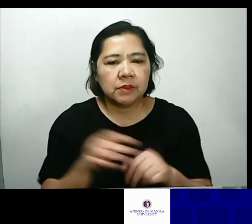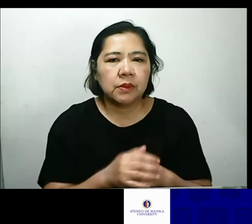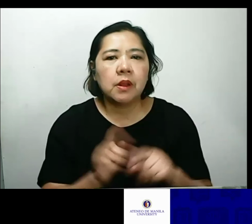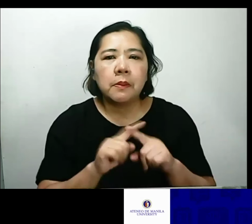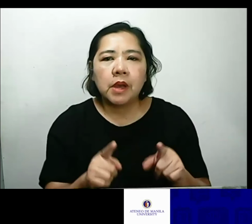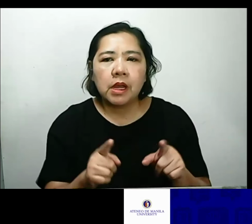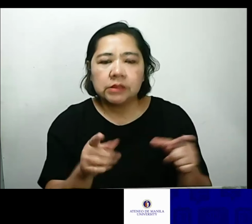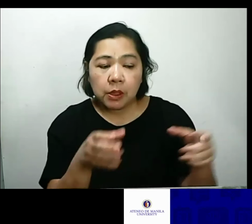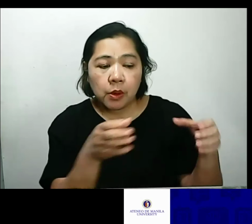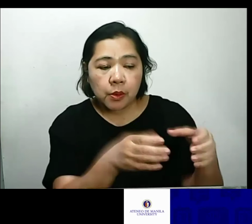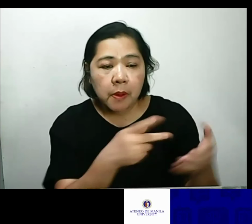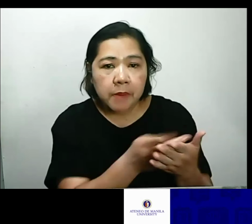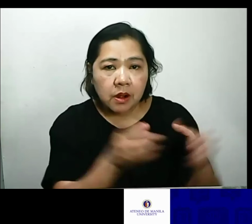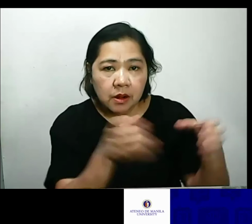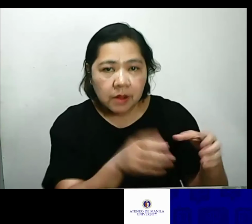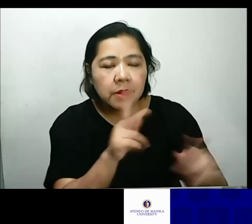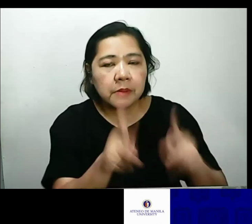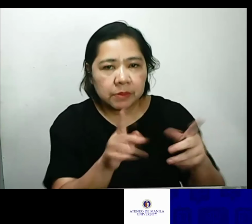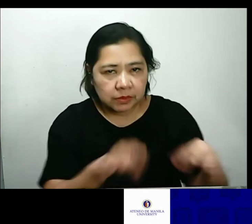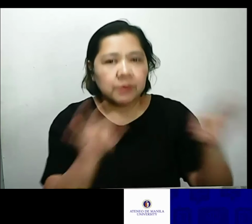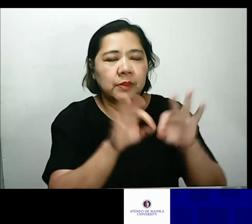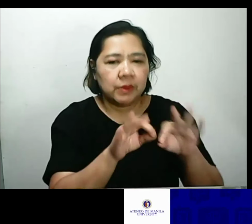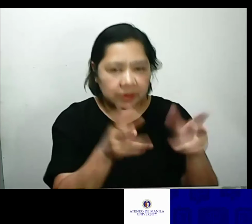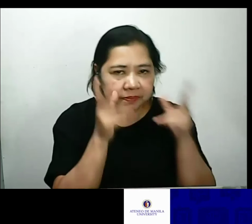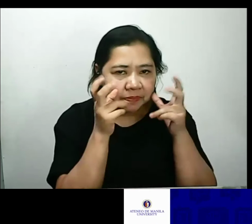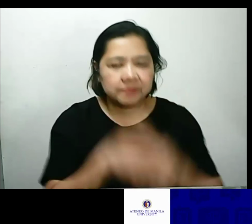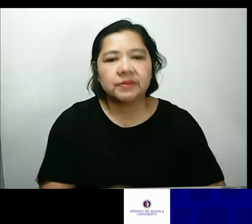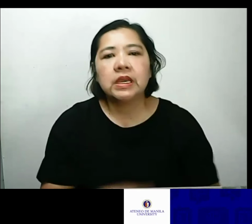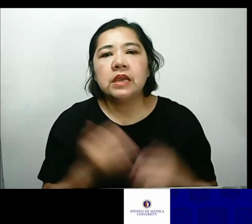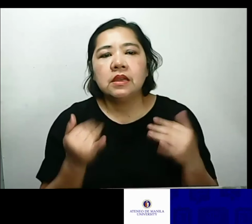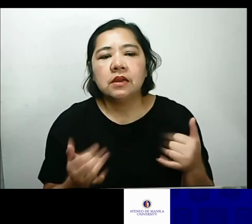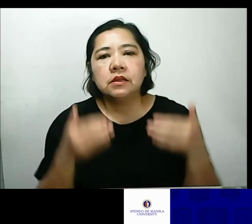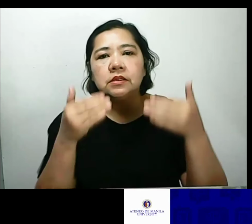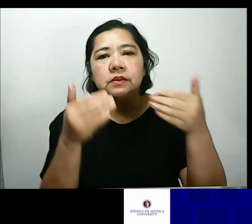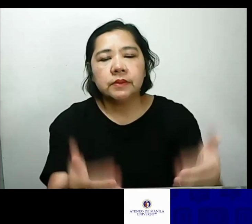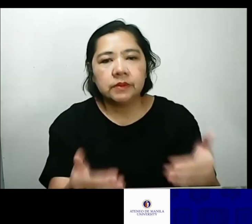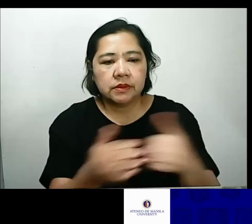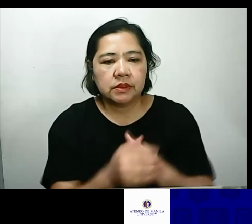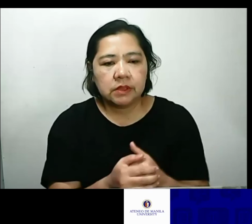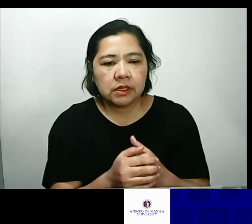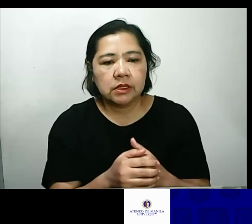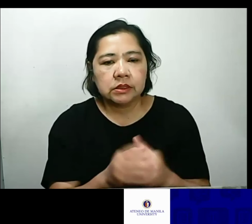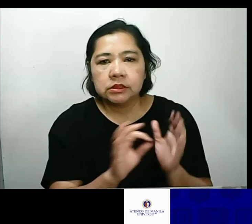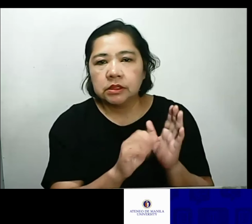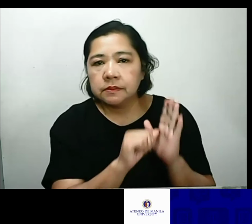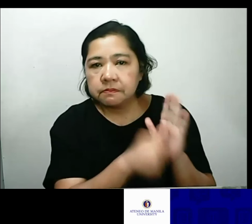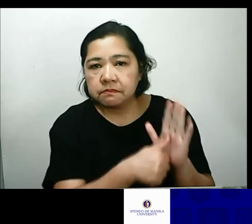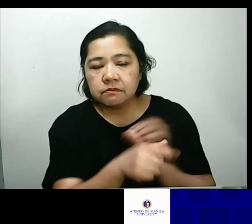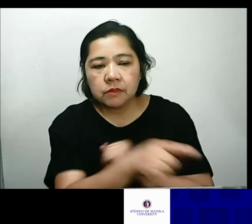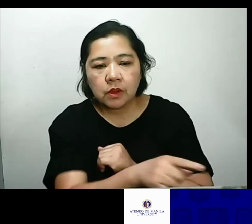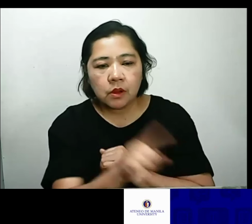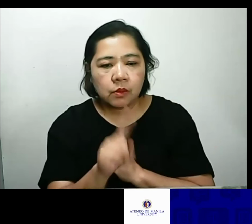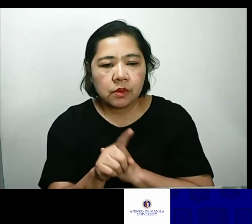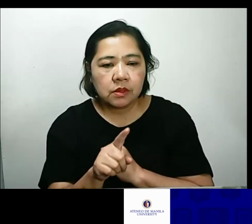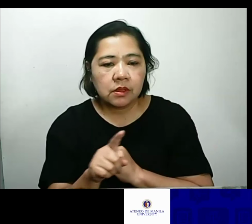reach. So before we move on to the next question, I just want to highlight that one of our hub's